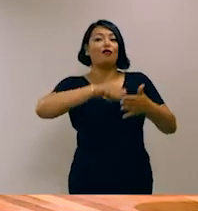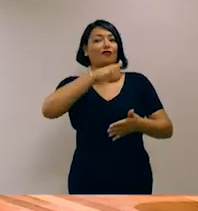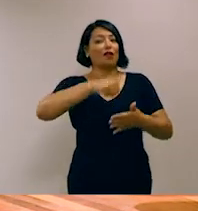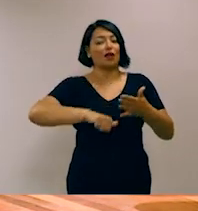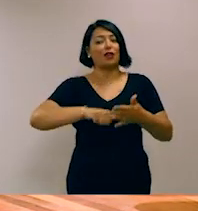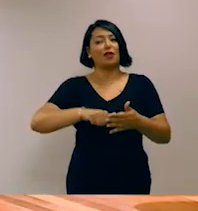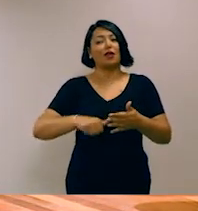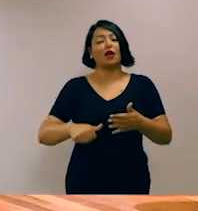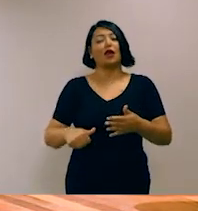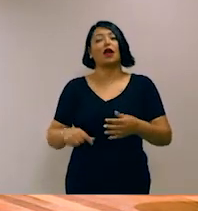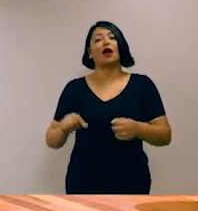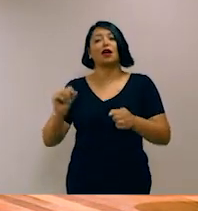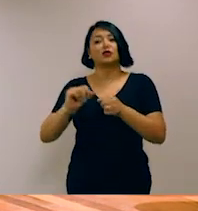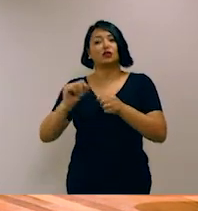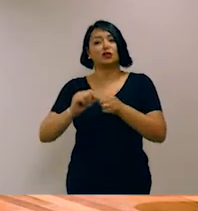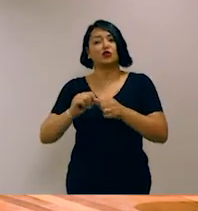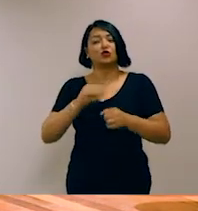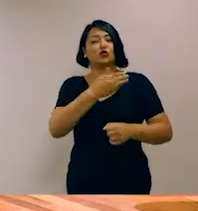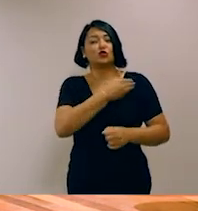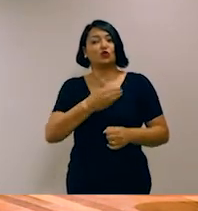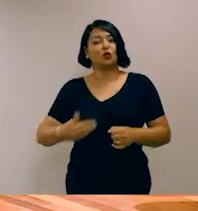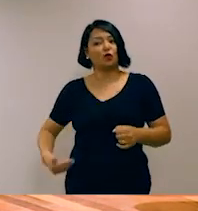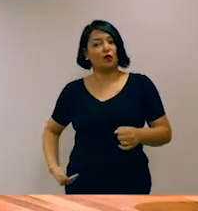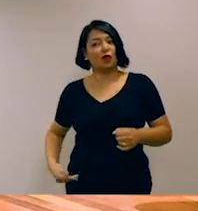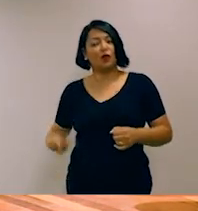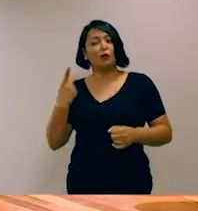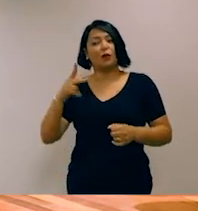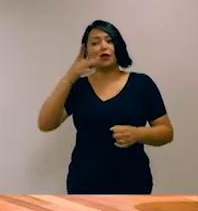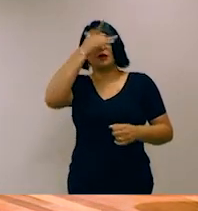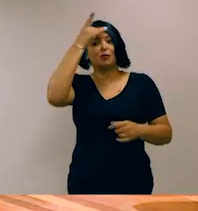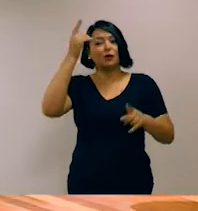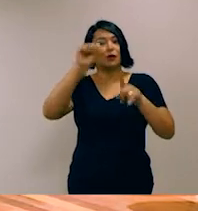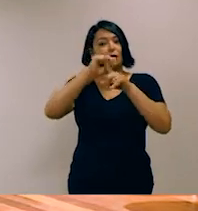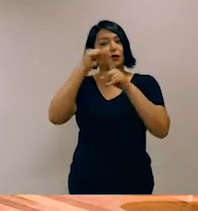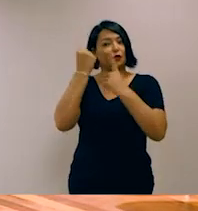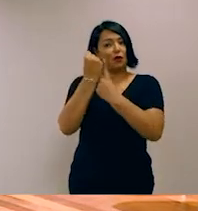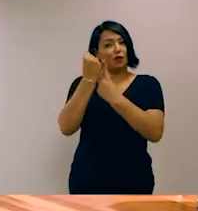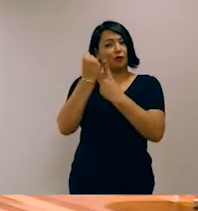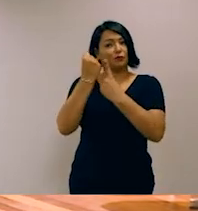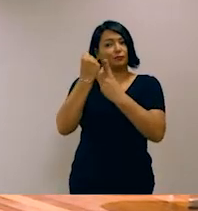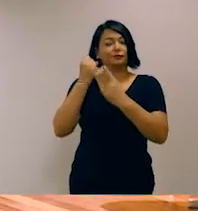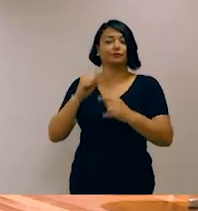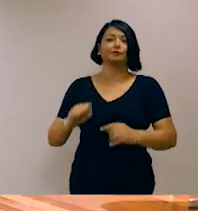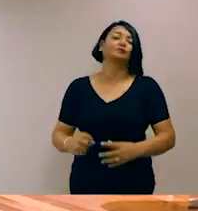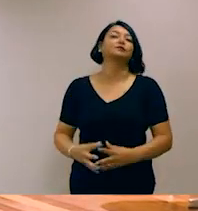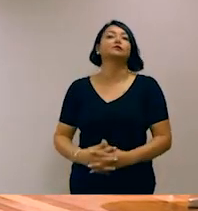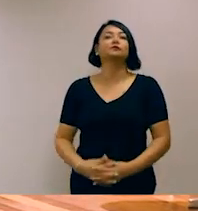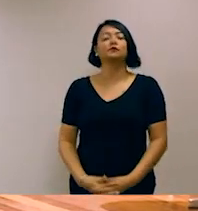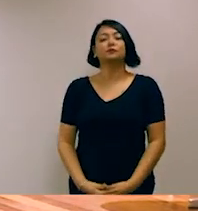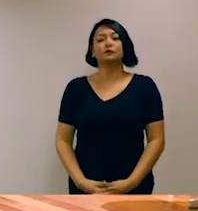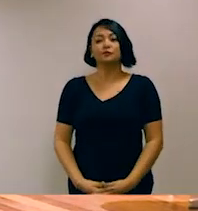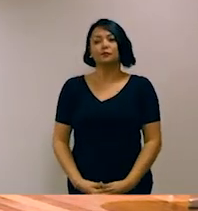policies are being observed and seen by our citizens?